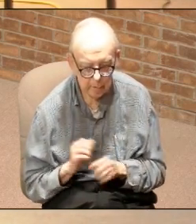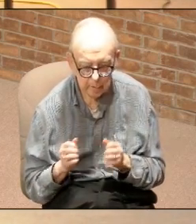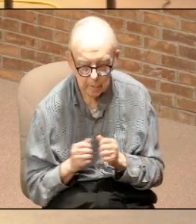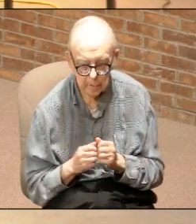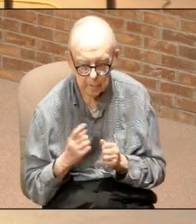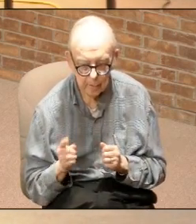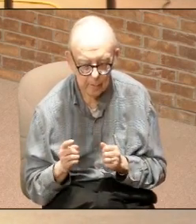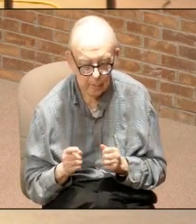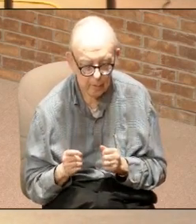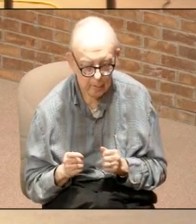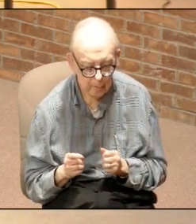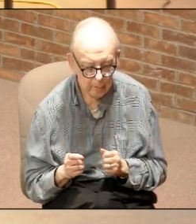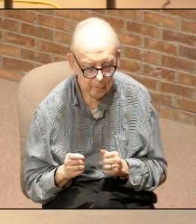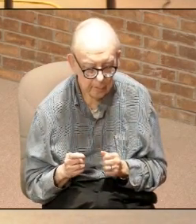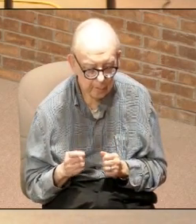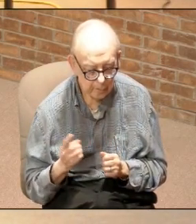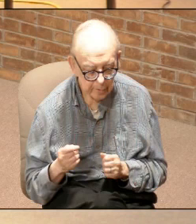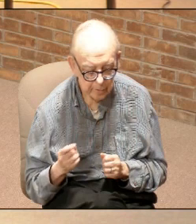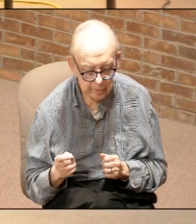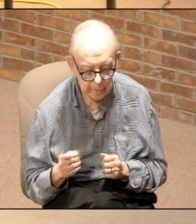for the sake of the gospel